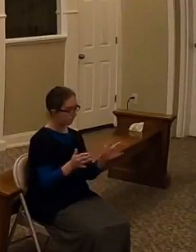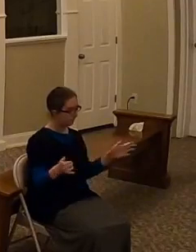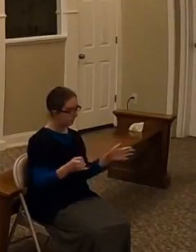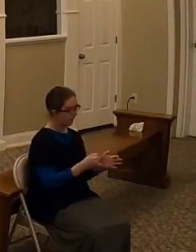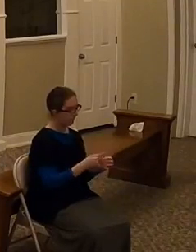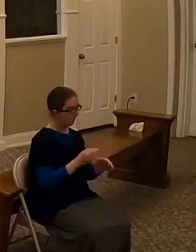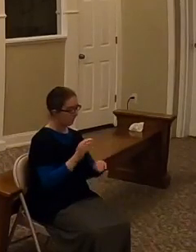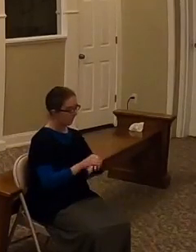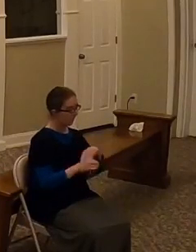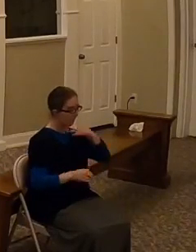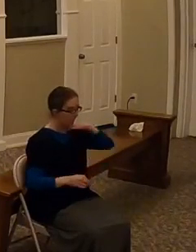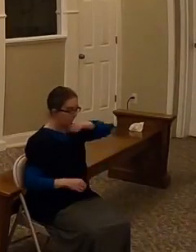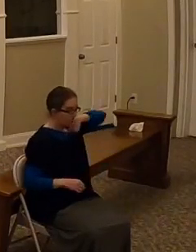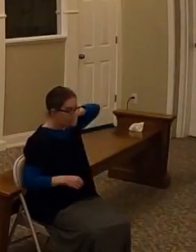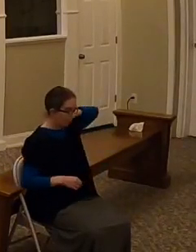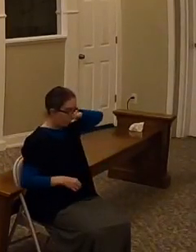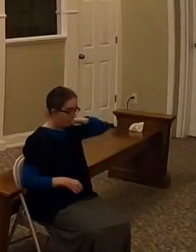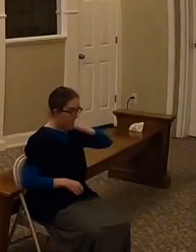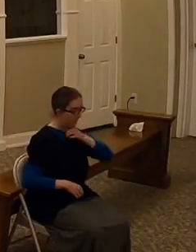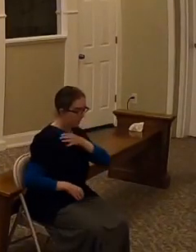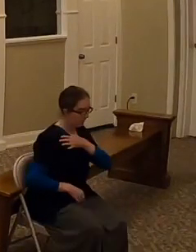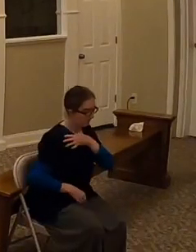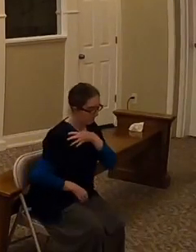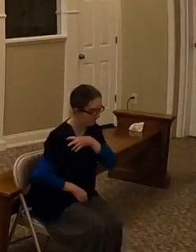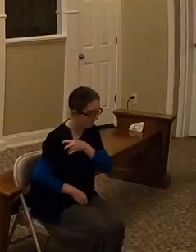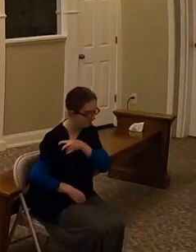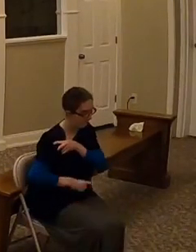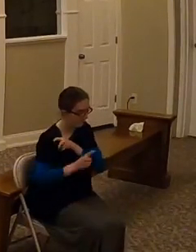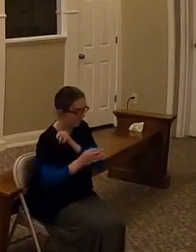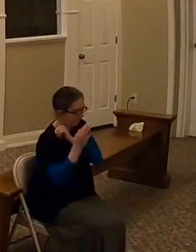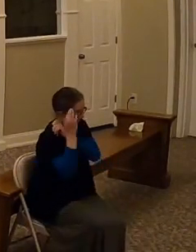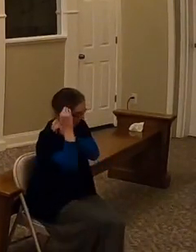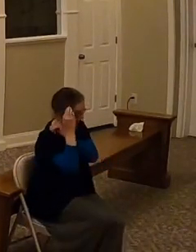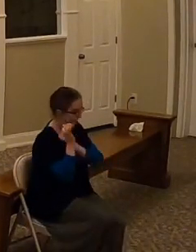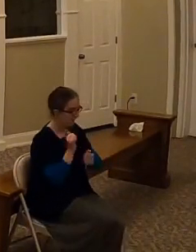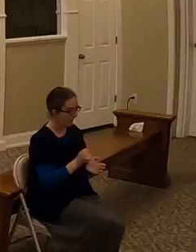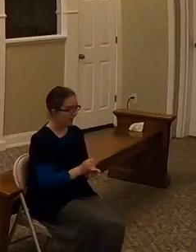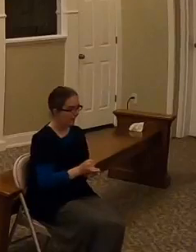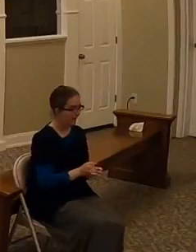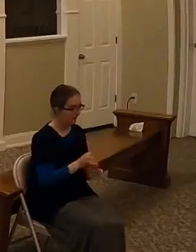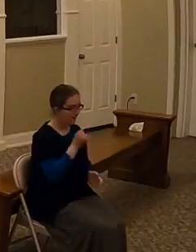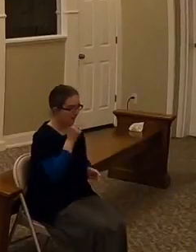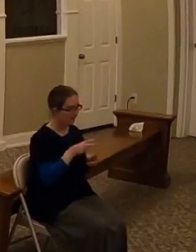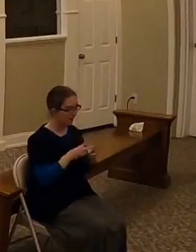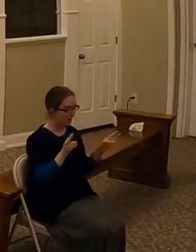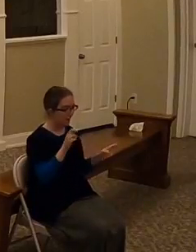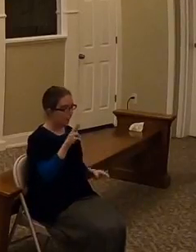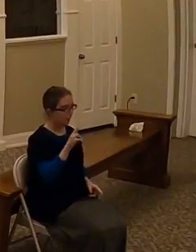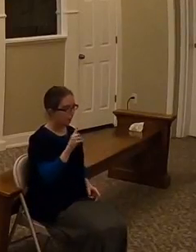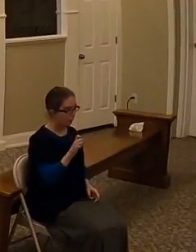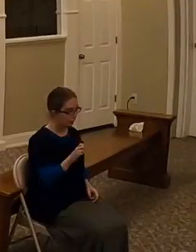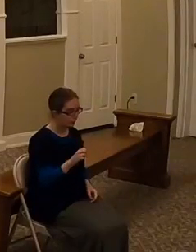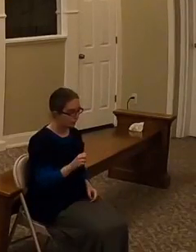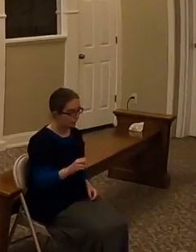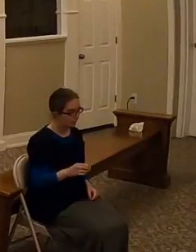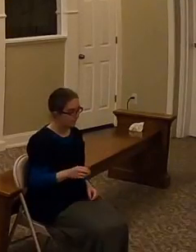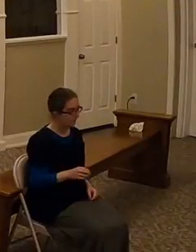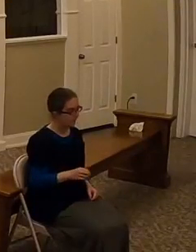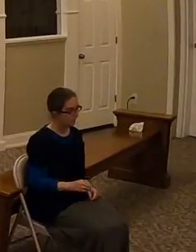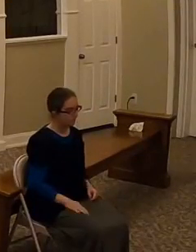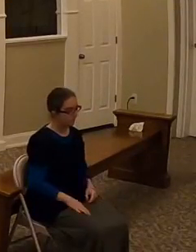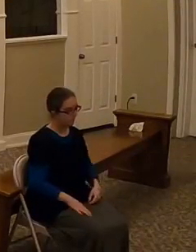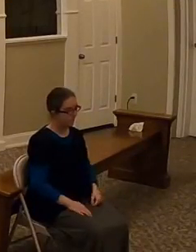on. Now, you're thinking, now that's pretty crude and rude and, you